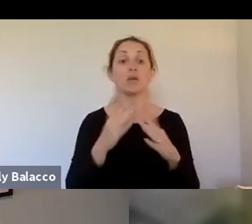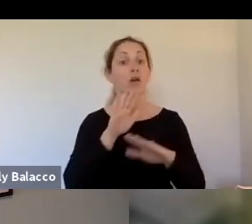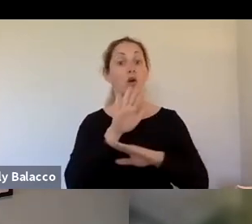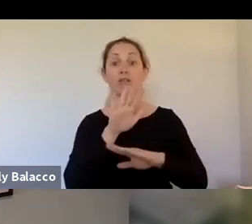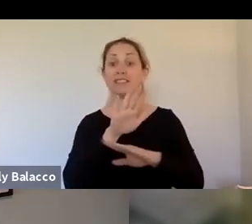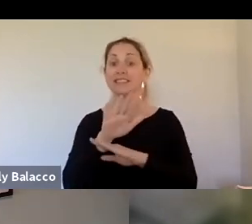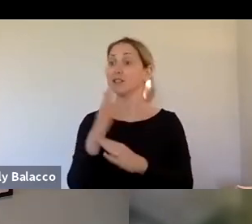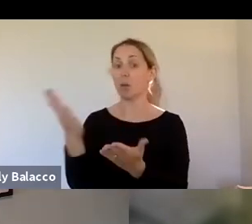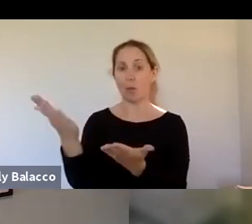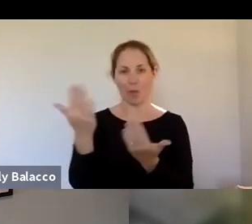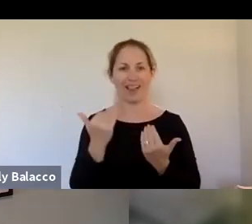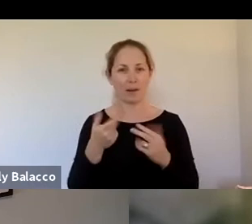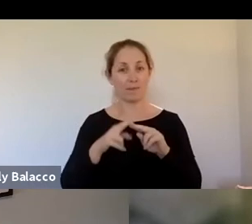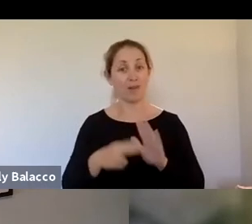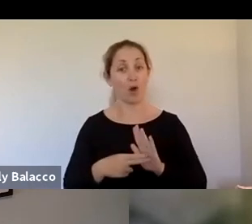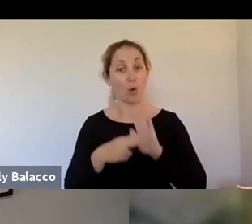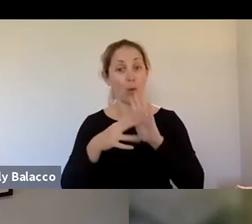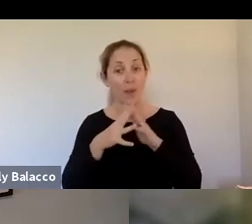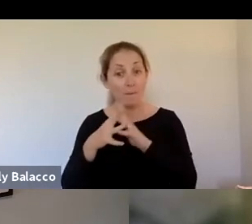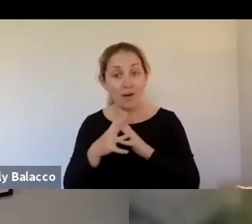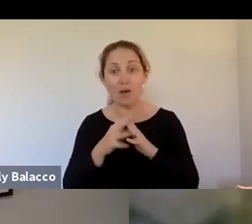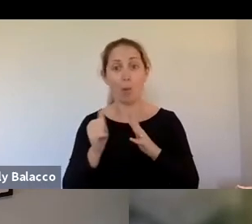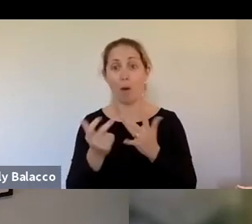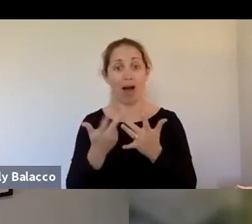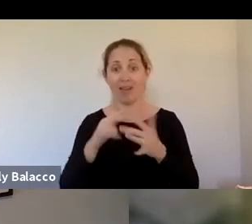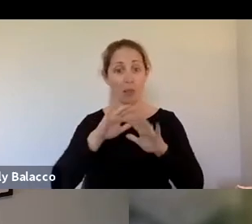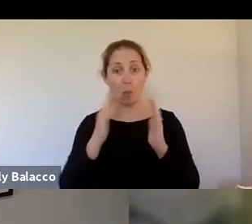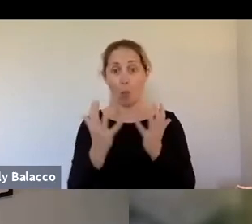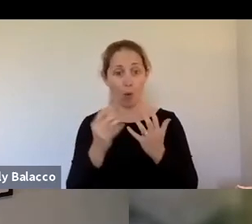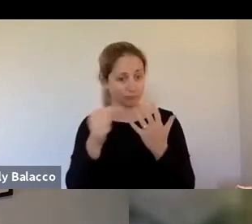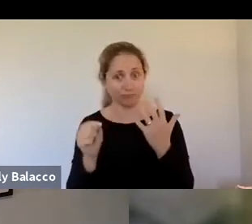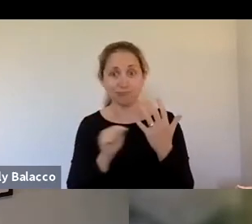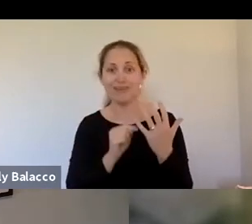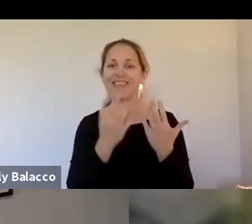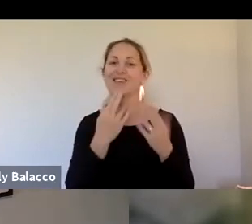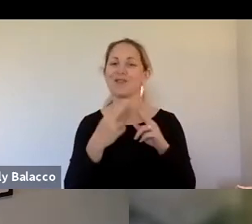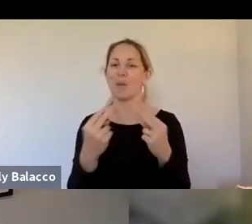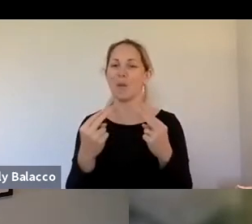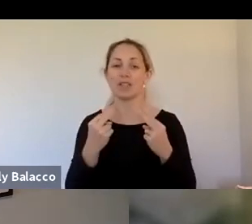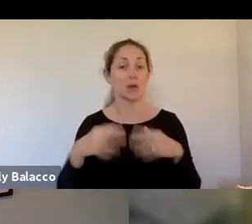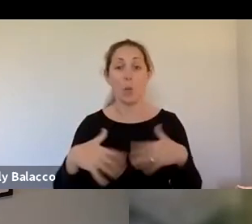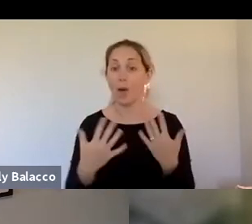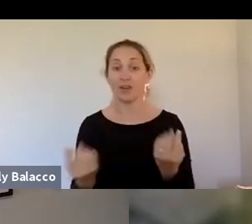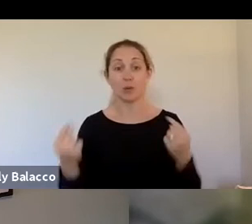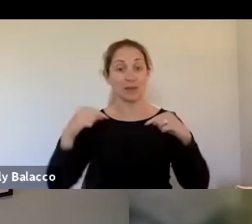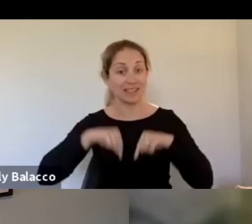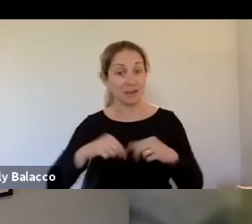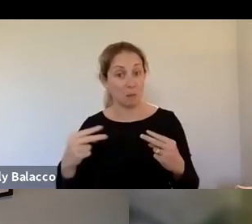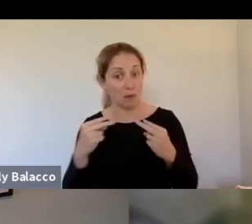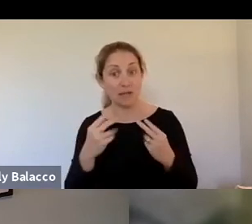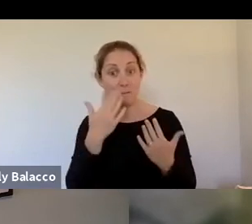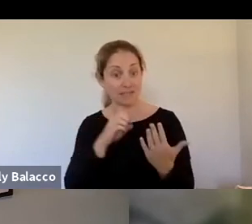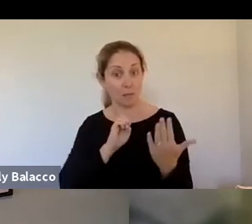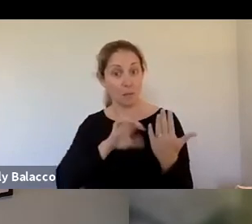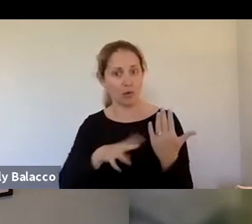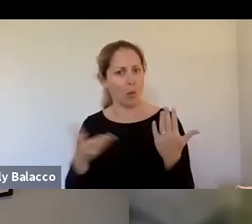America, anyone else, or indeed any other part of the world. And just on that, wherever you're joining us from, please feel free to drop your location into